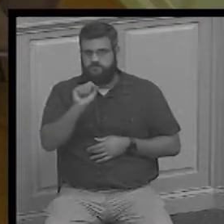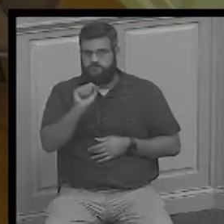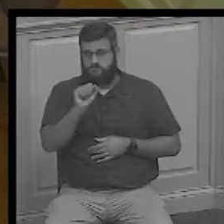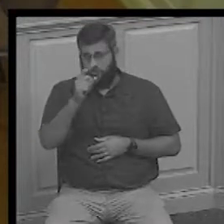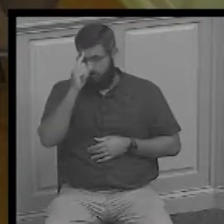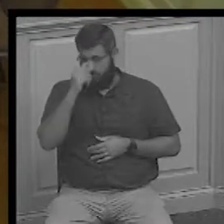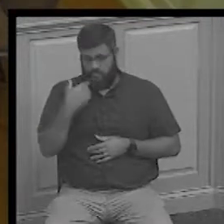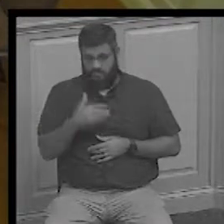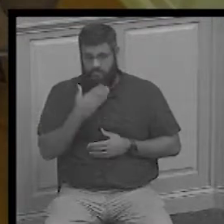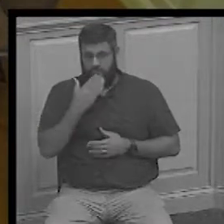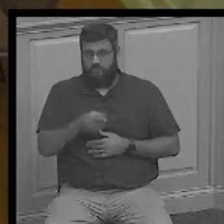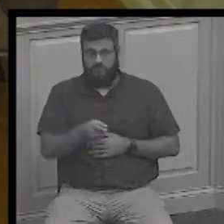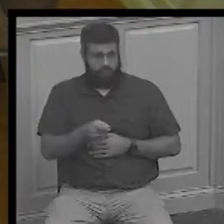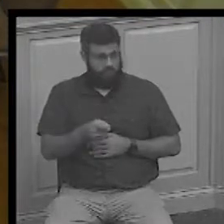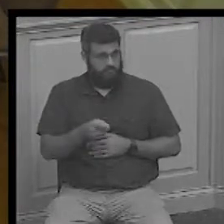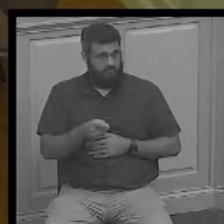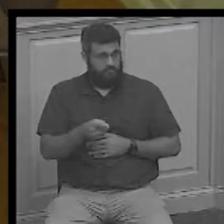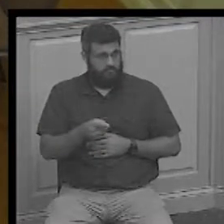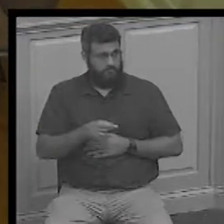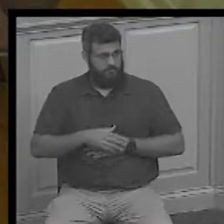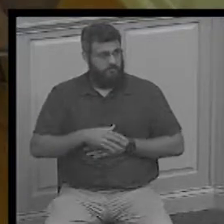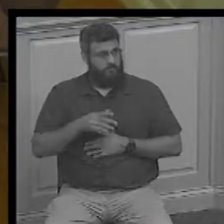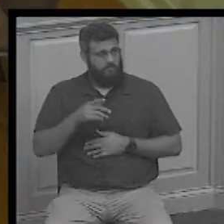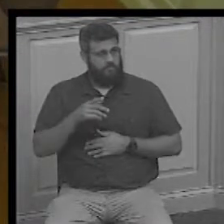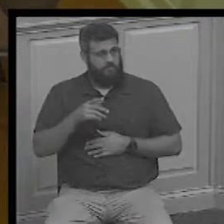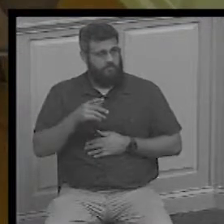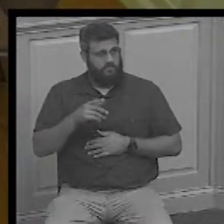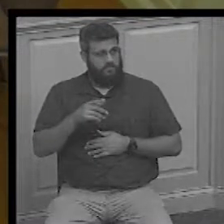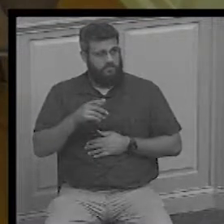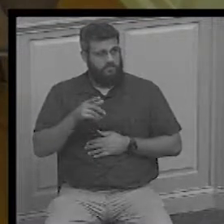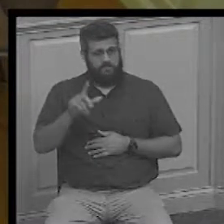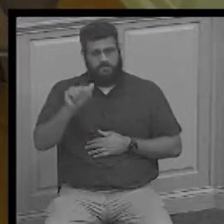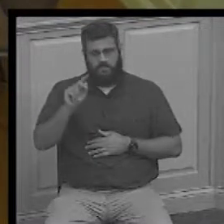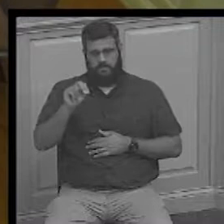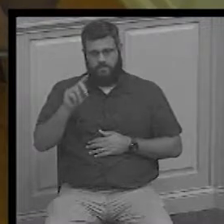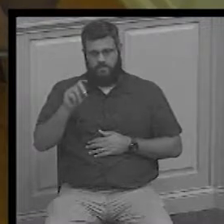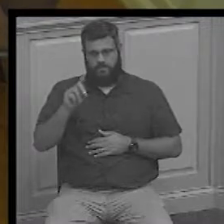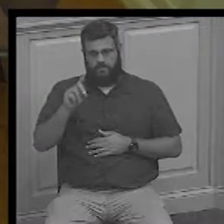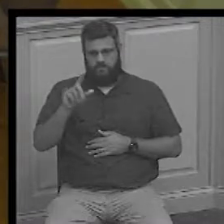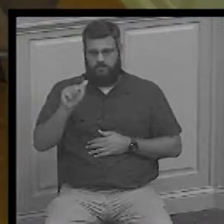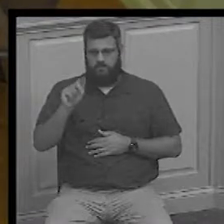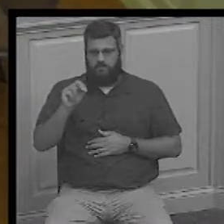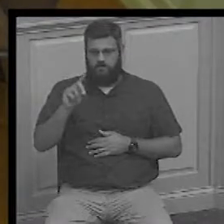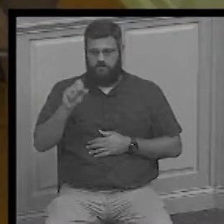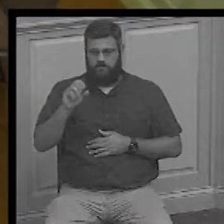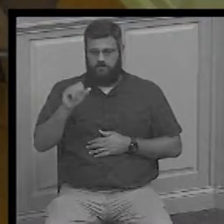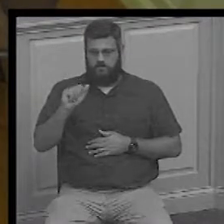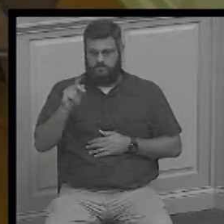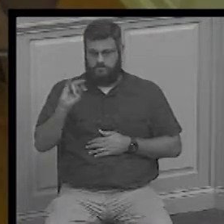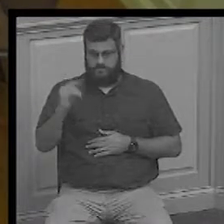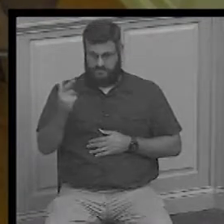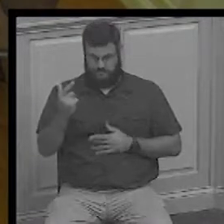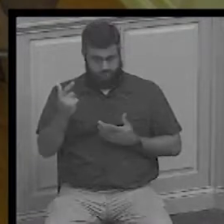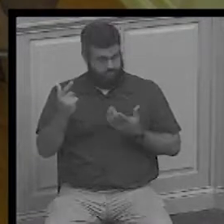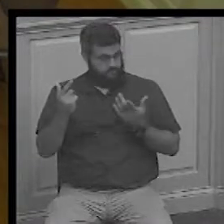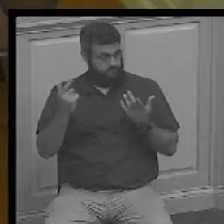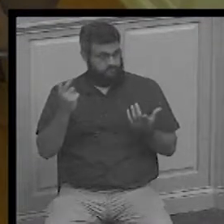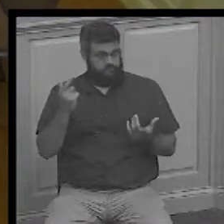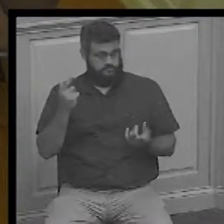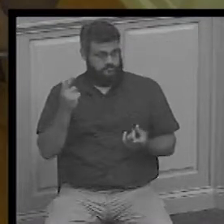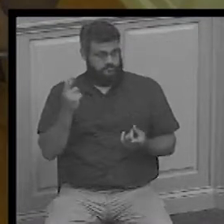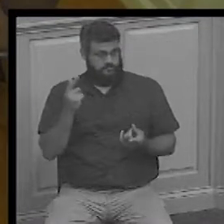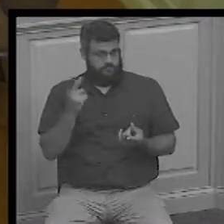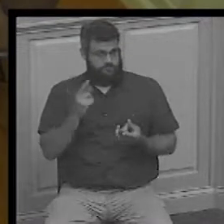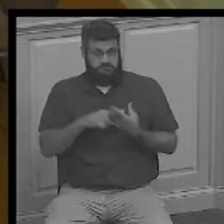think it's well done, done real well. And as far as the thing about landscaping, until my fellow commissioner mentioned